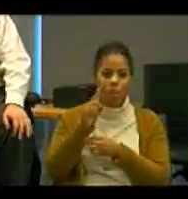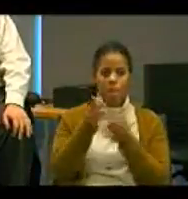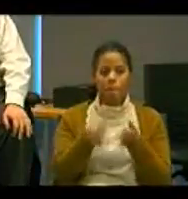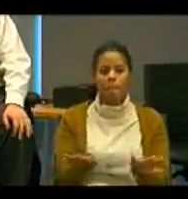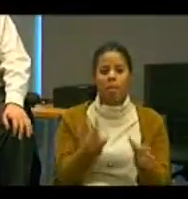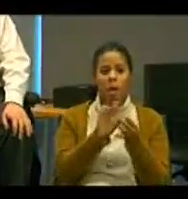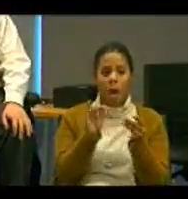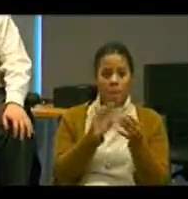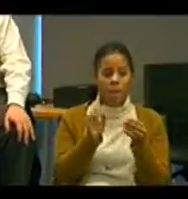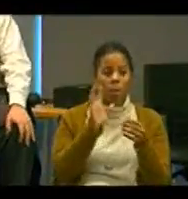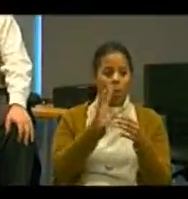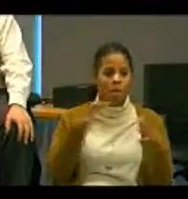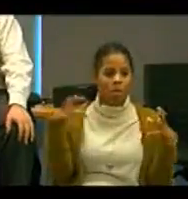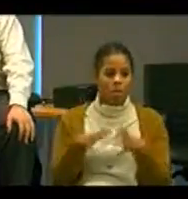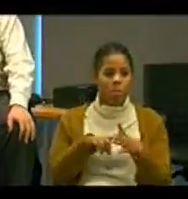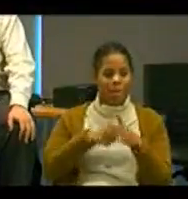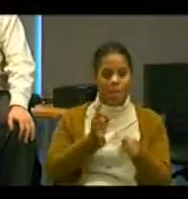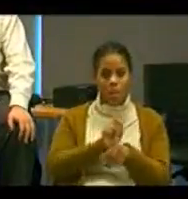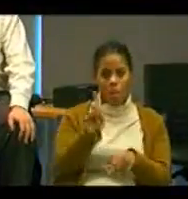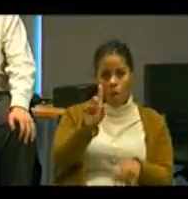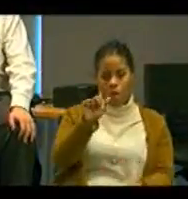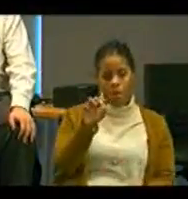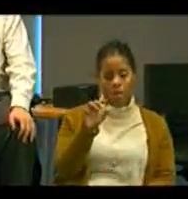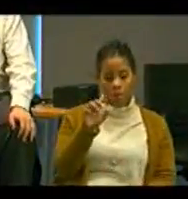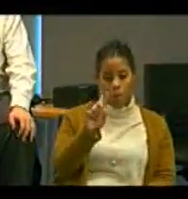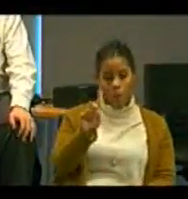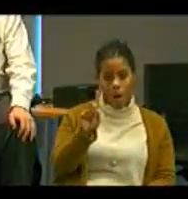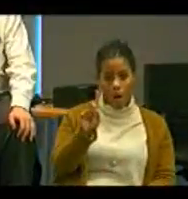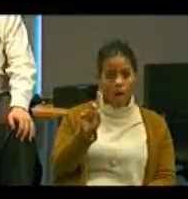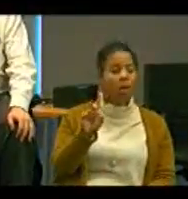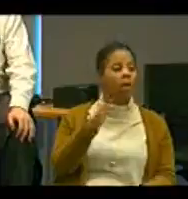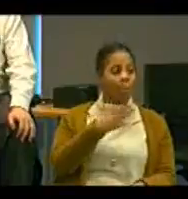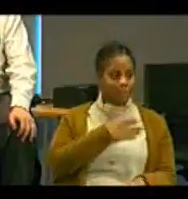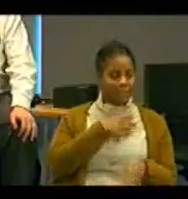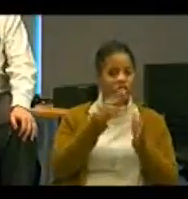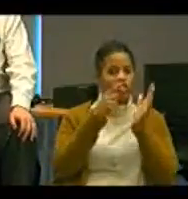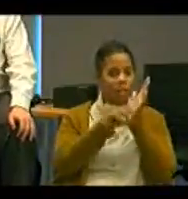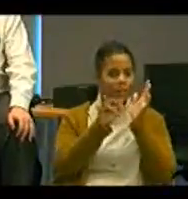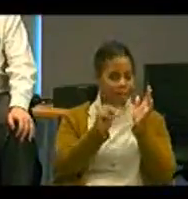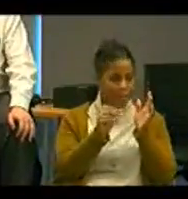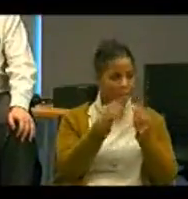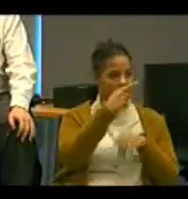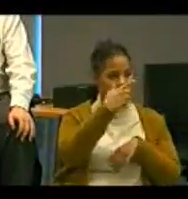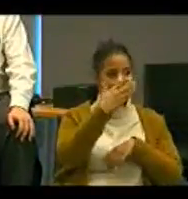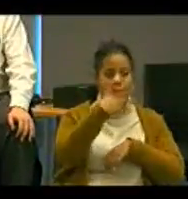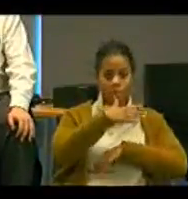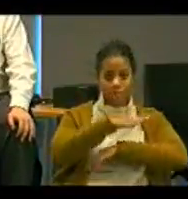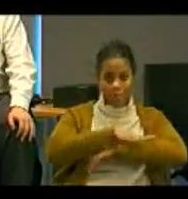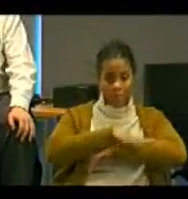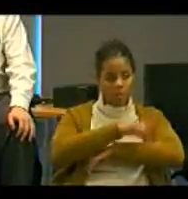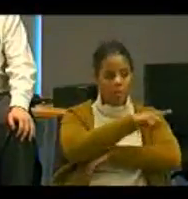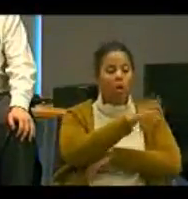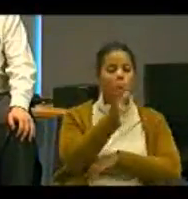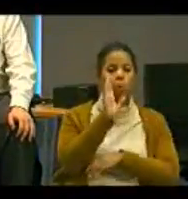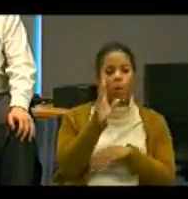o'clock, please recheck in at the registration desk to confirm your participation and receive your ticket. And there will be oral